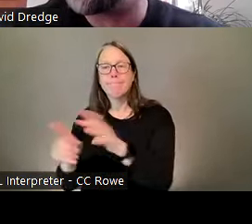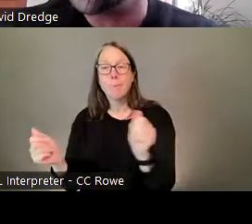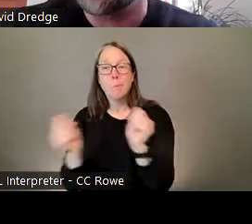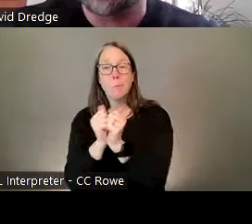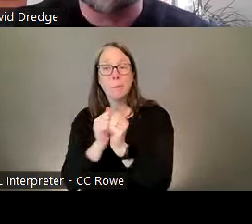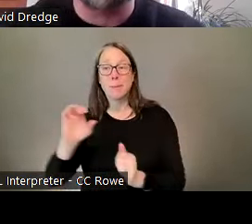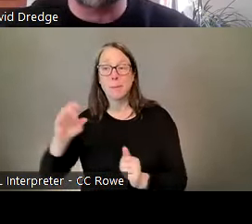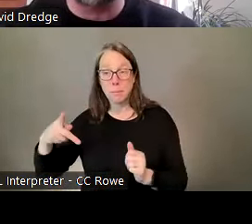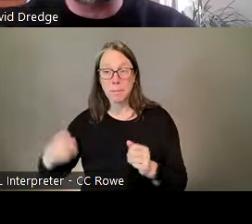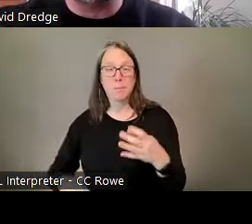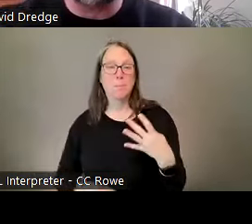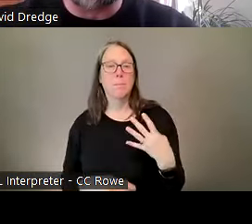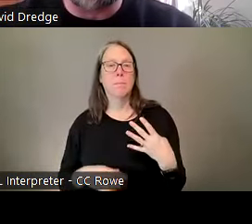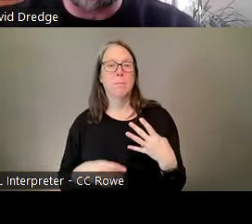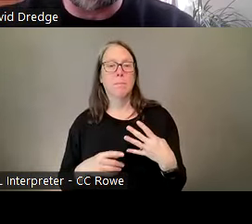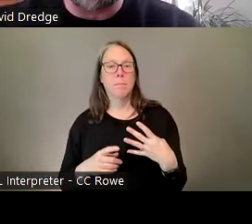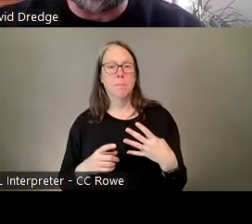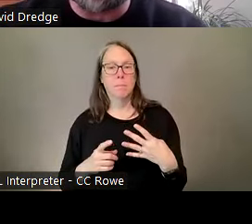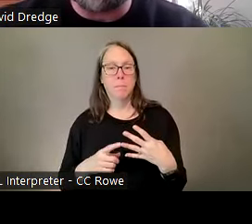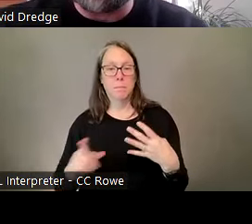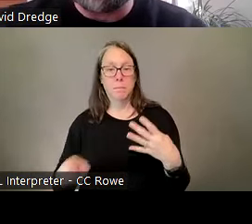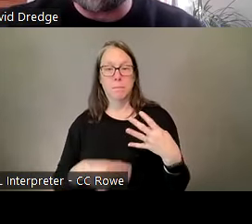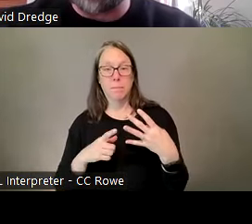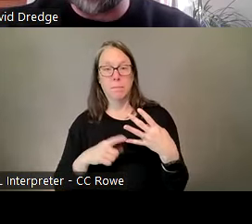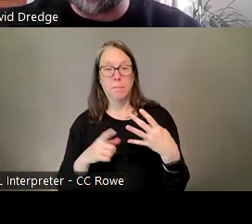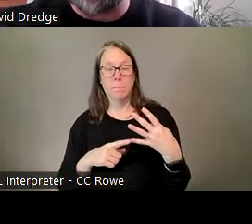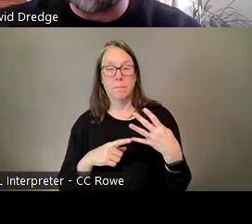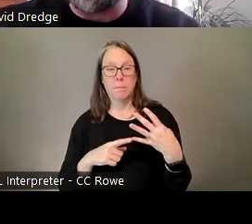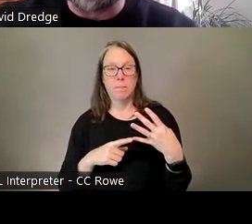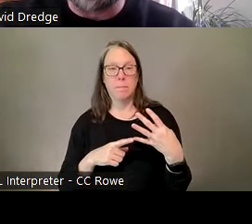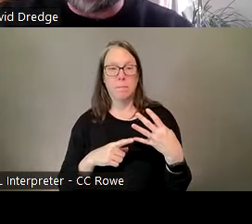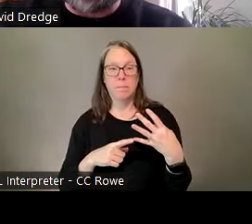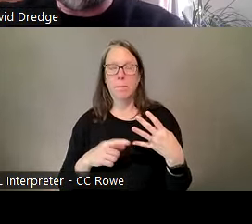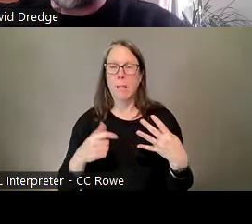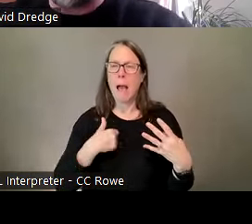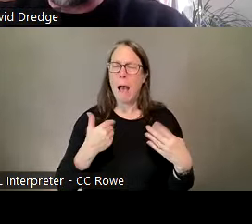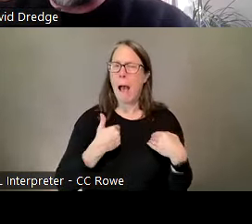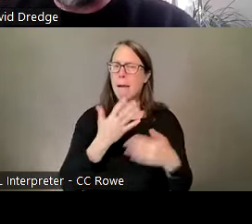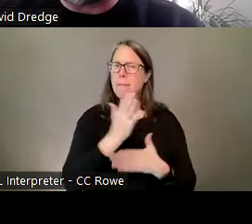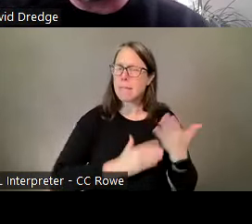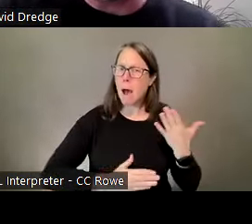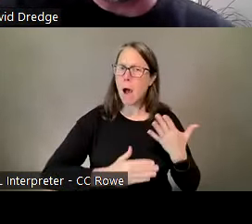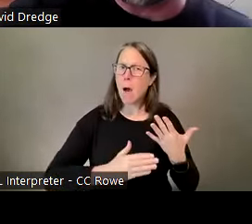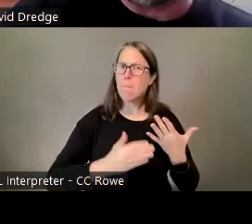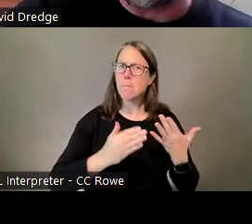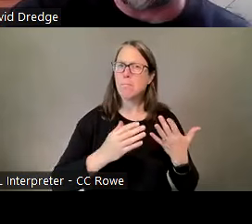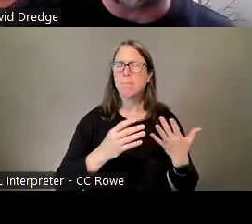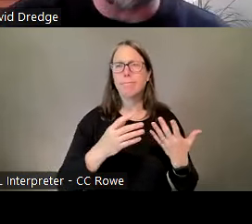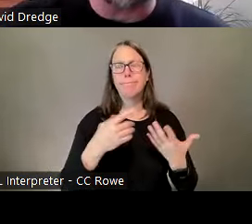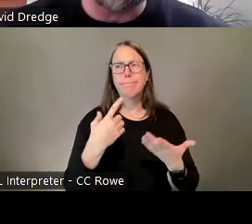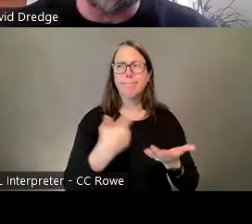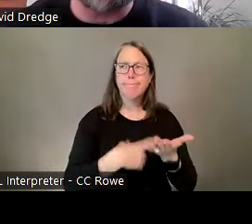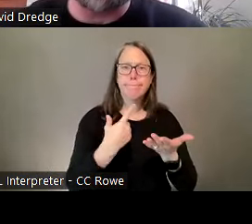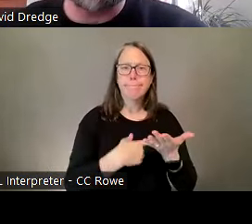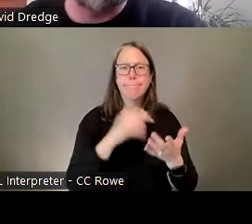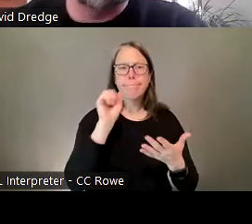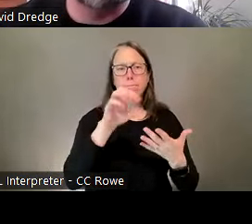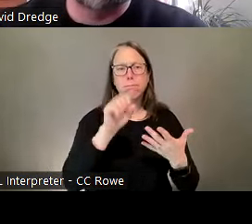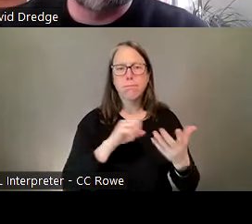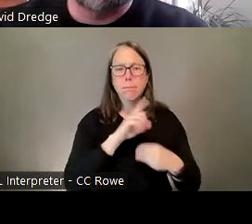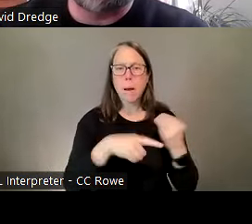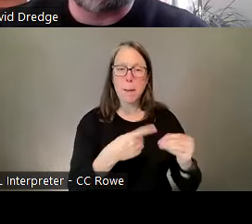palsy. And then I have a few things to say about management, but the more detailed